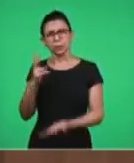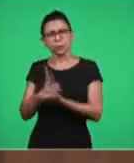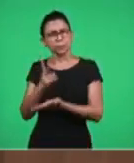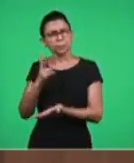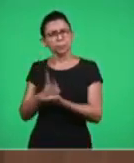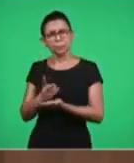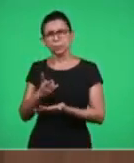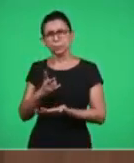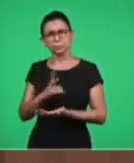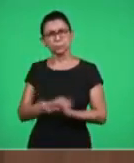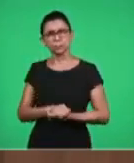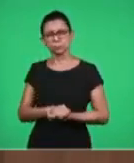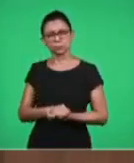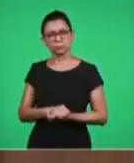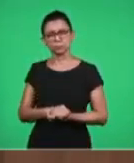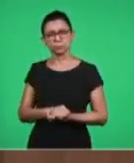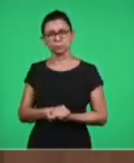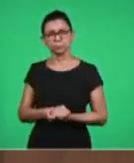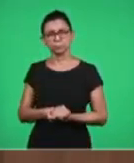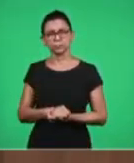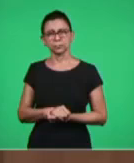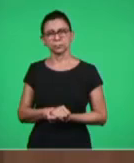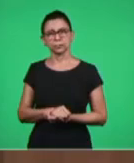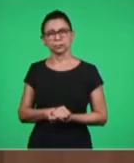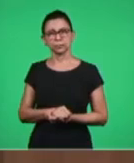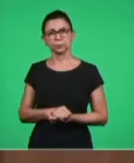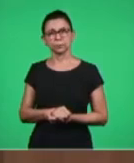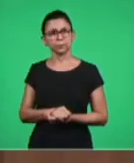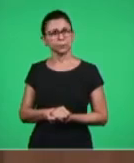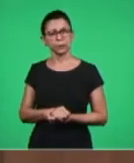is the same here, that is saying